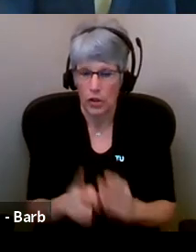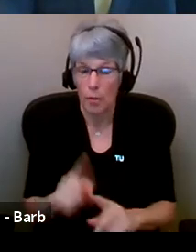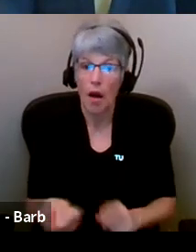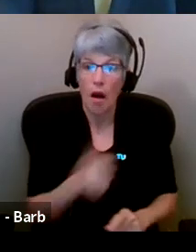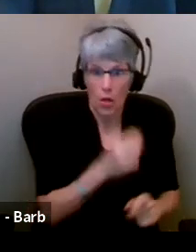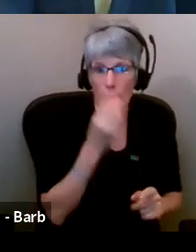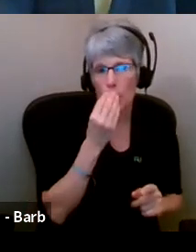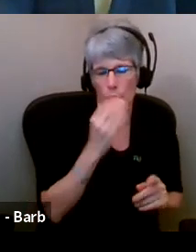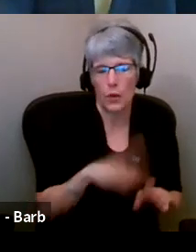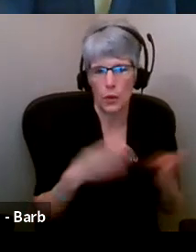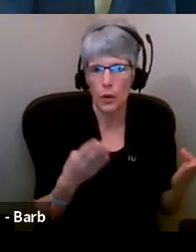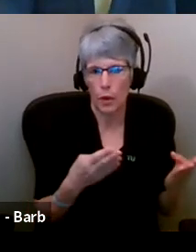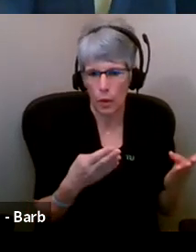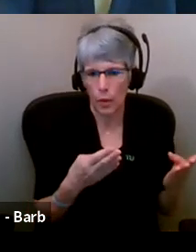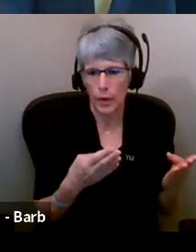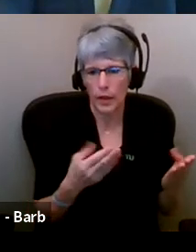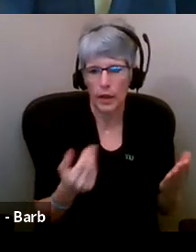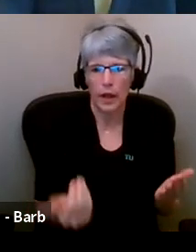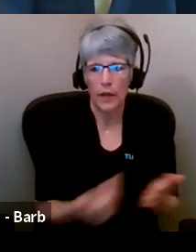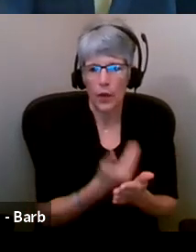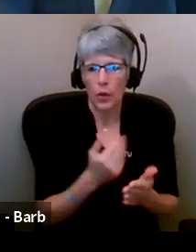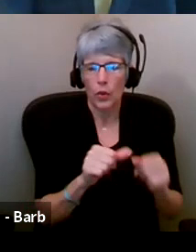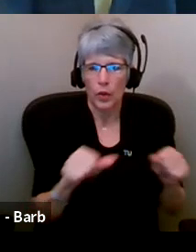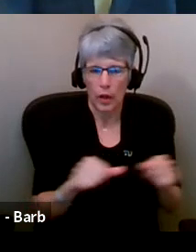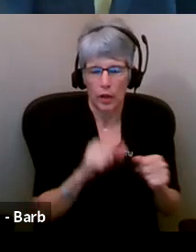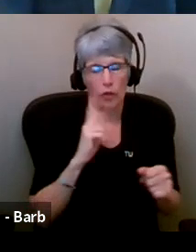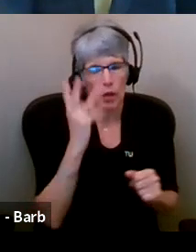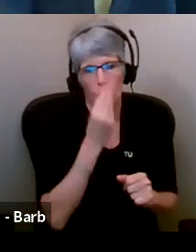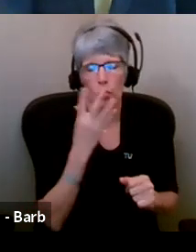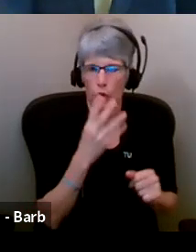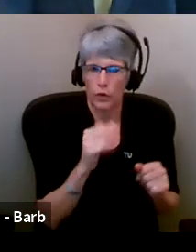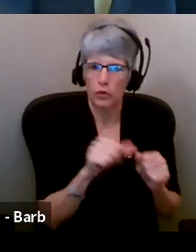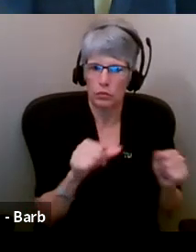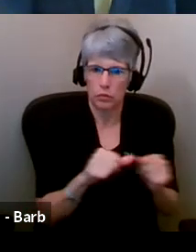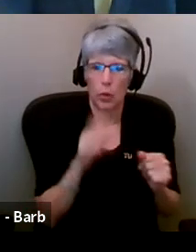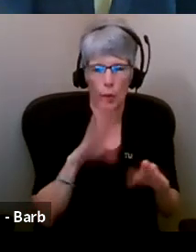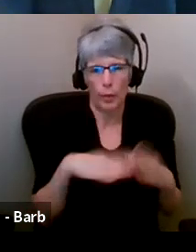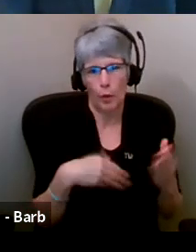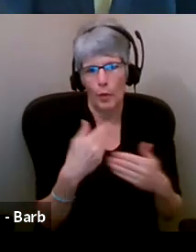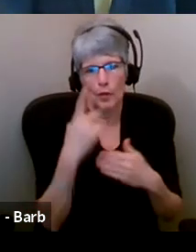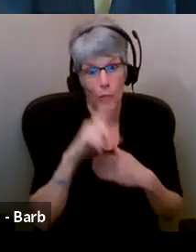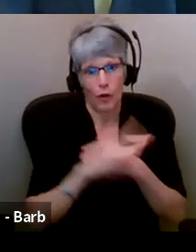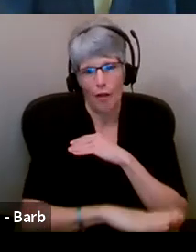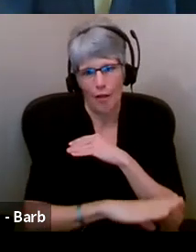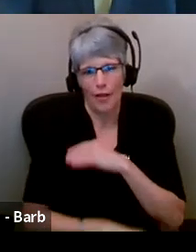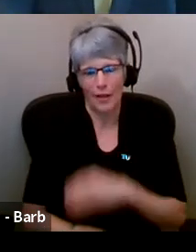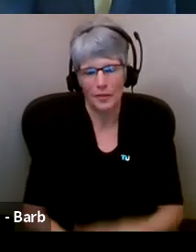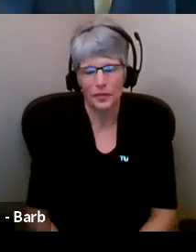And as I stated, the new venue, which is a beautiful venue in the union, will be open for the fall.